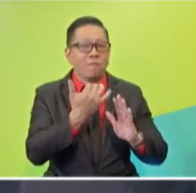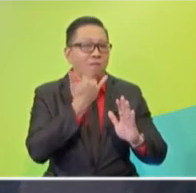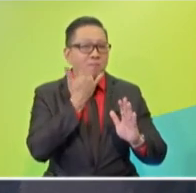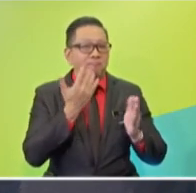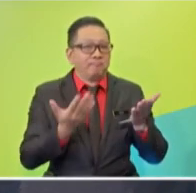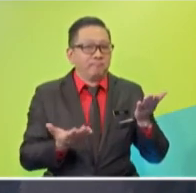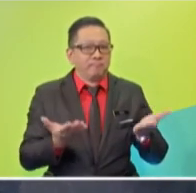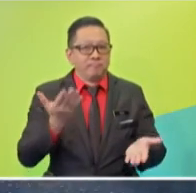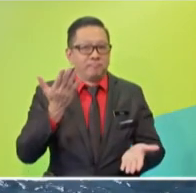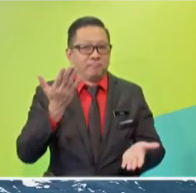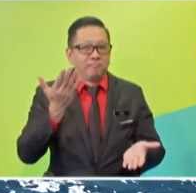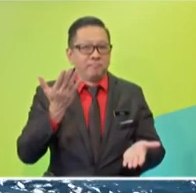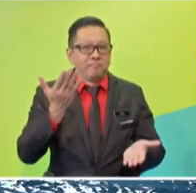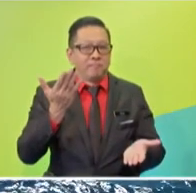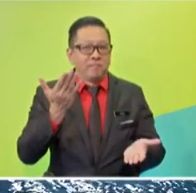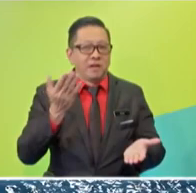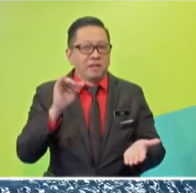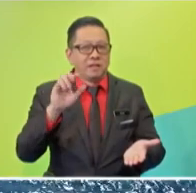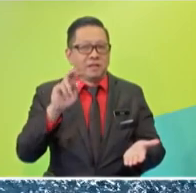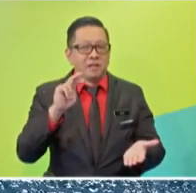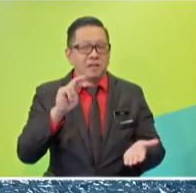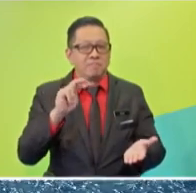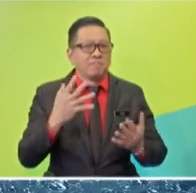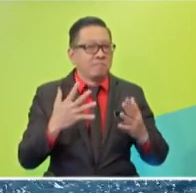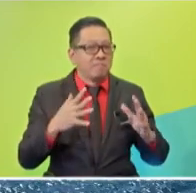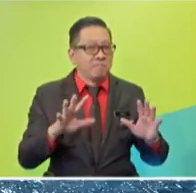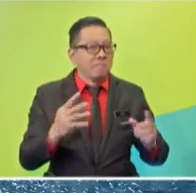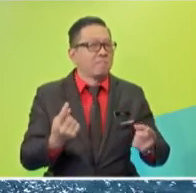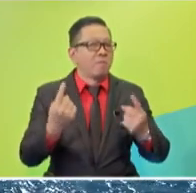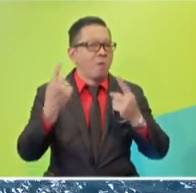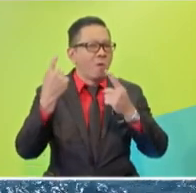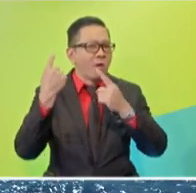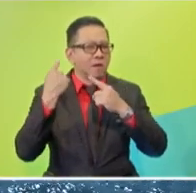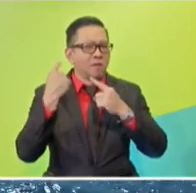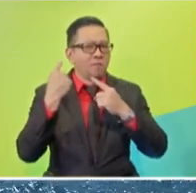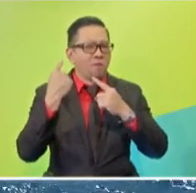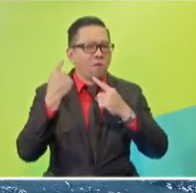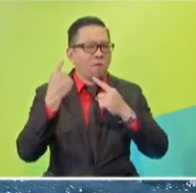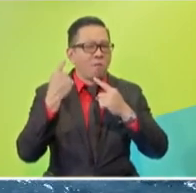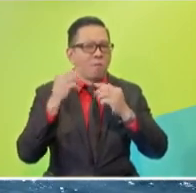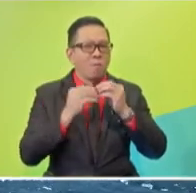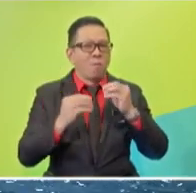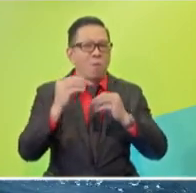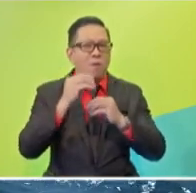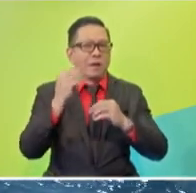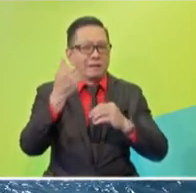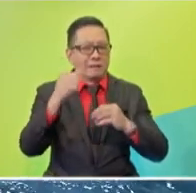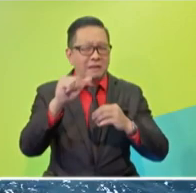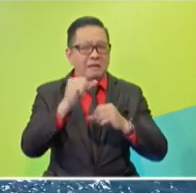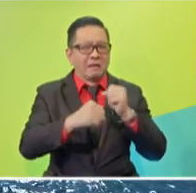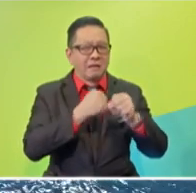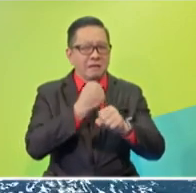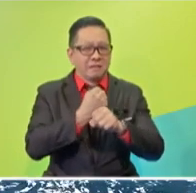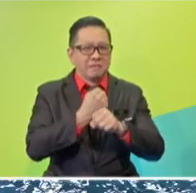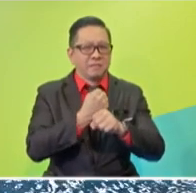false. Jean has been working as an ice cream tester for more than 10 years. What do you think? False.